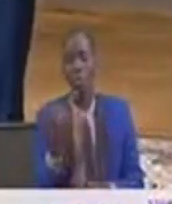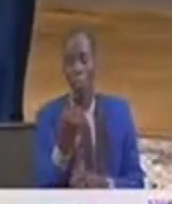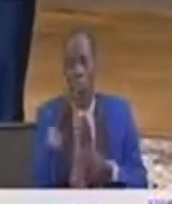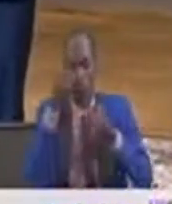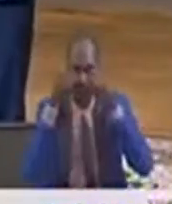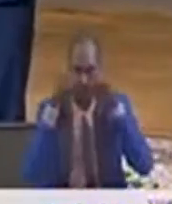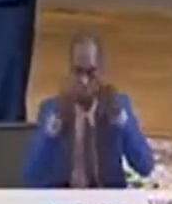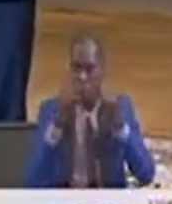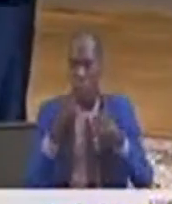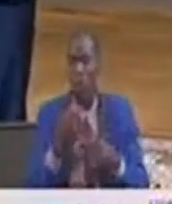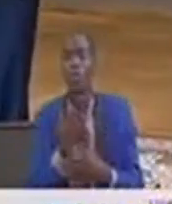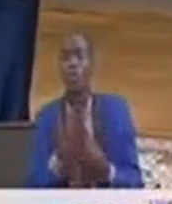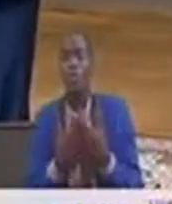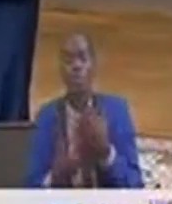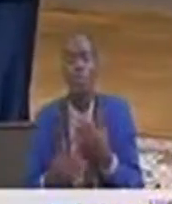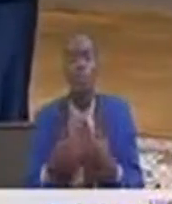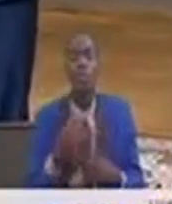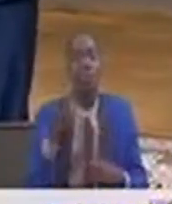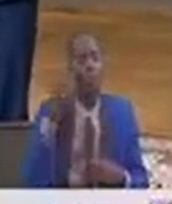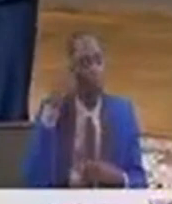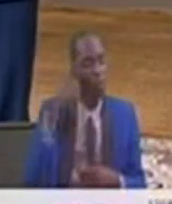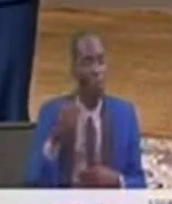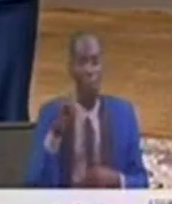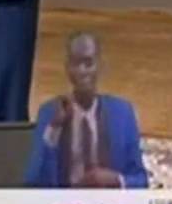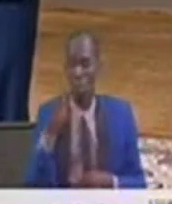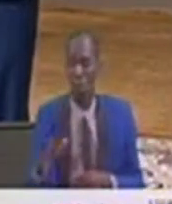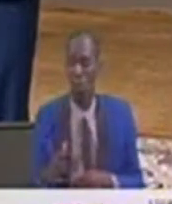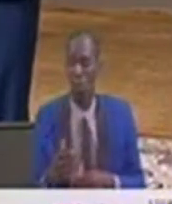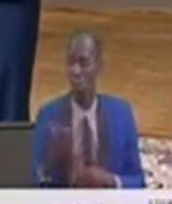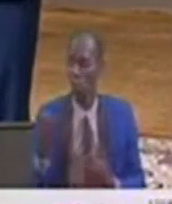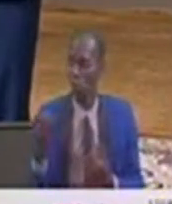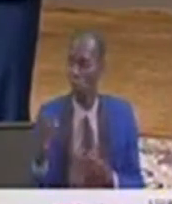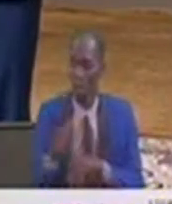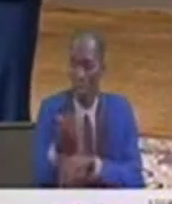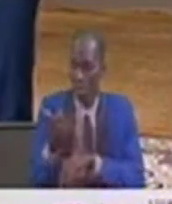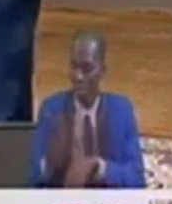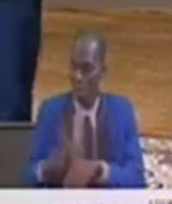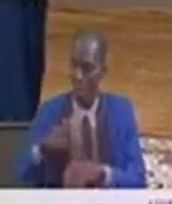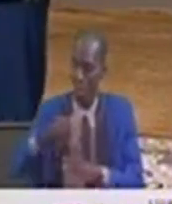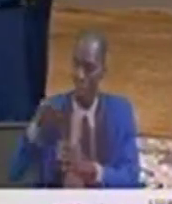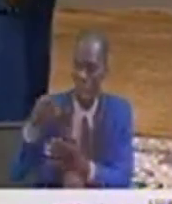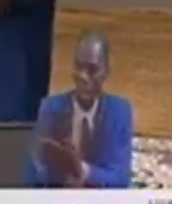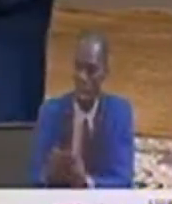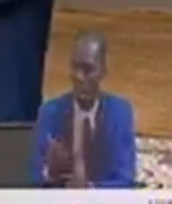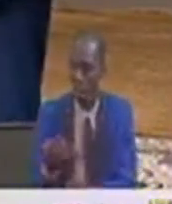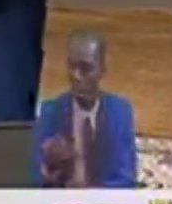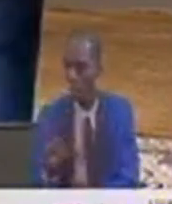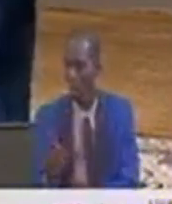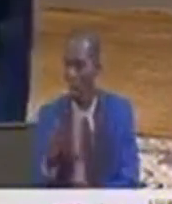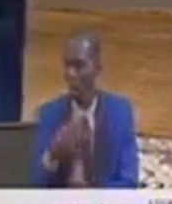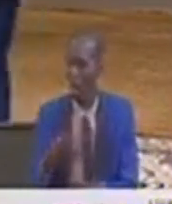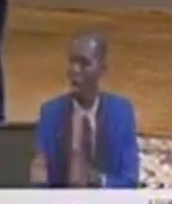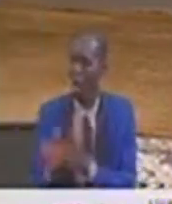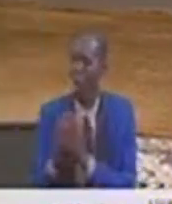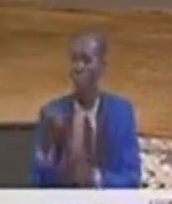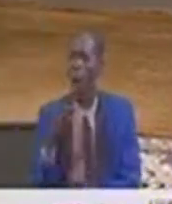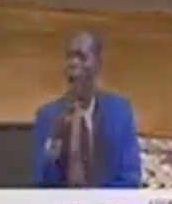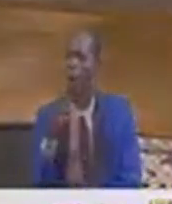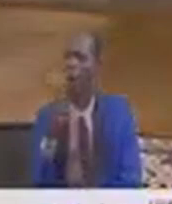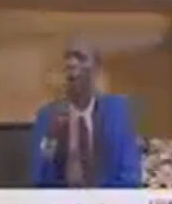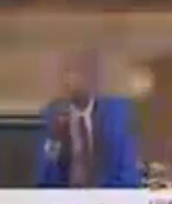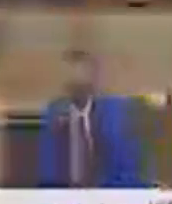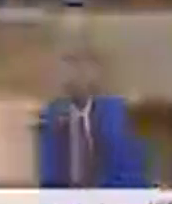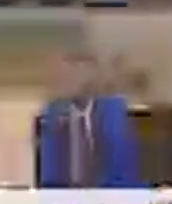people like you. So tell him, tell them, you're my sister. It was actually Abraham